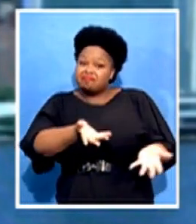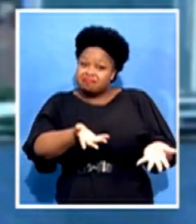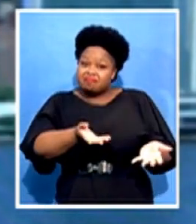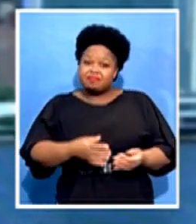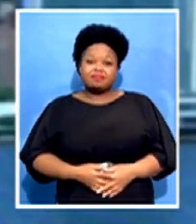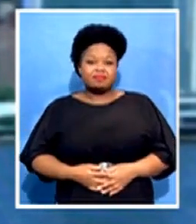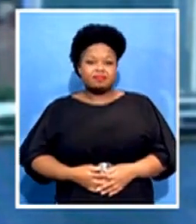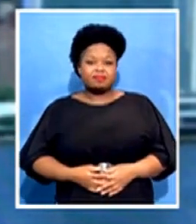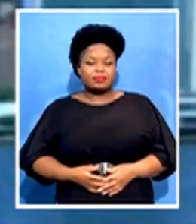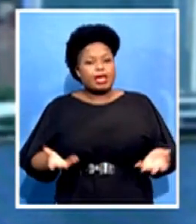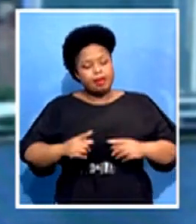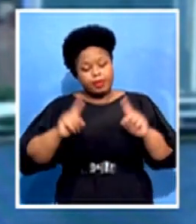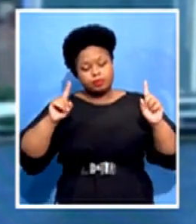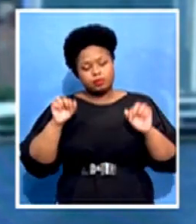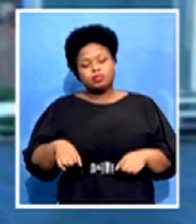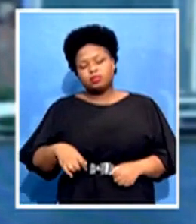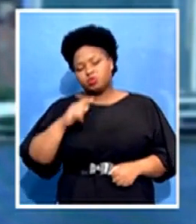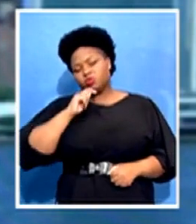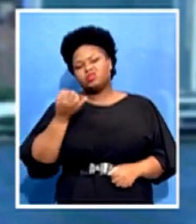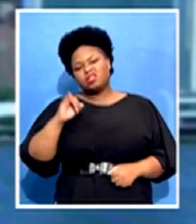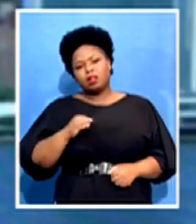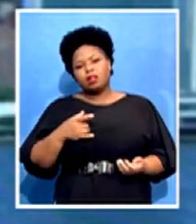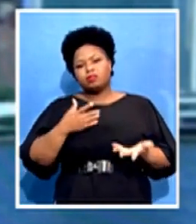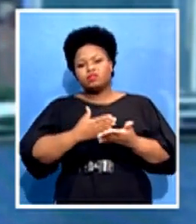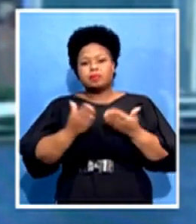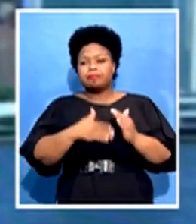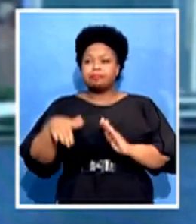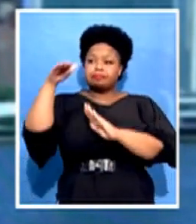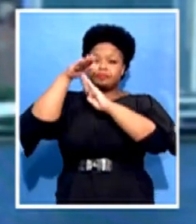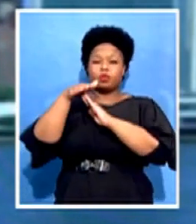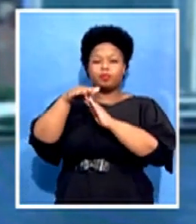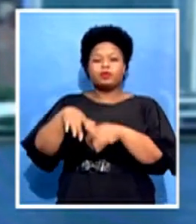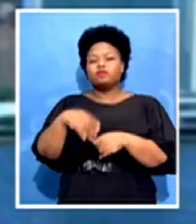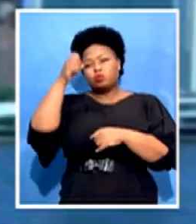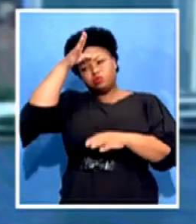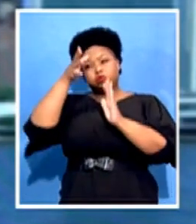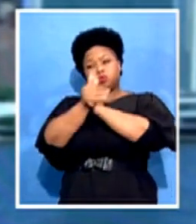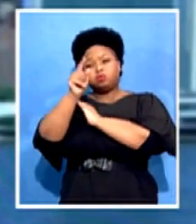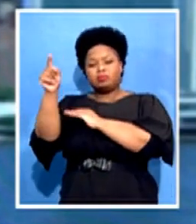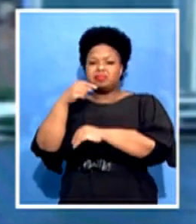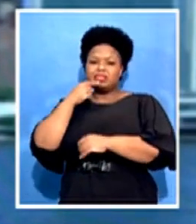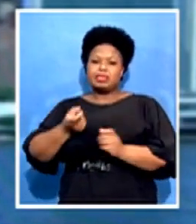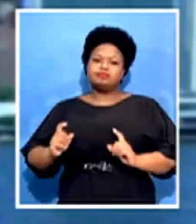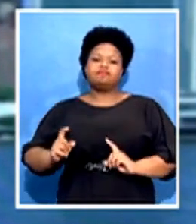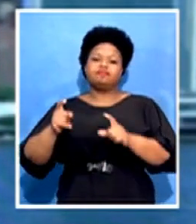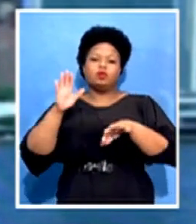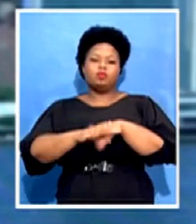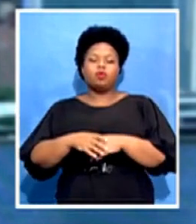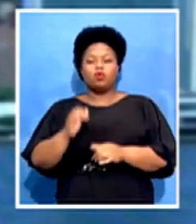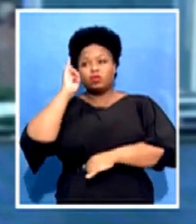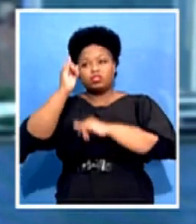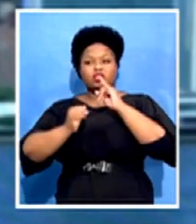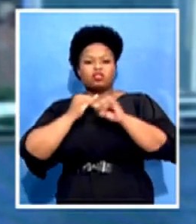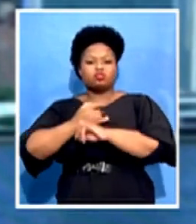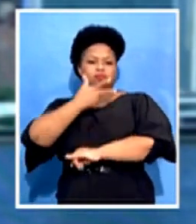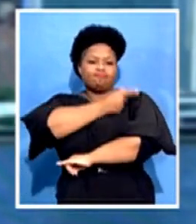still calls from top infectious disease experts to speed up international vaccination efforts in order to lower the number